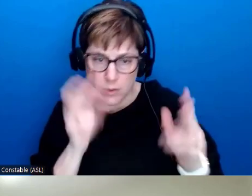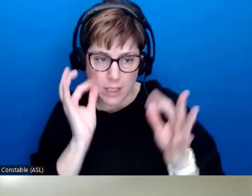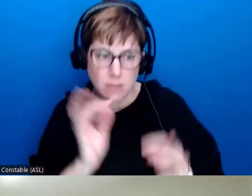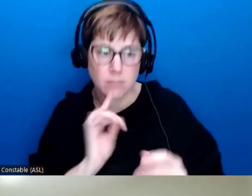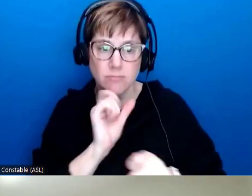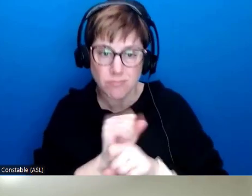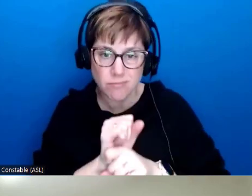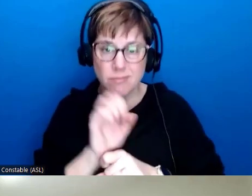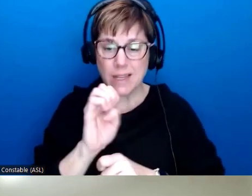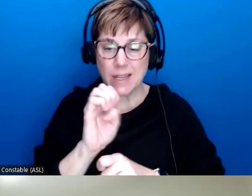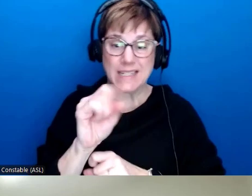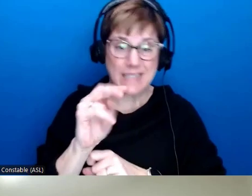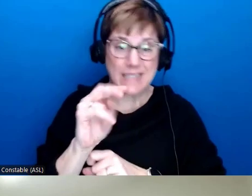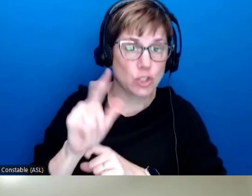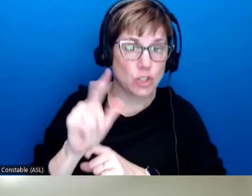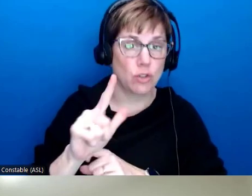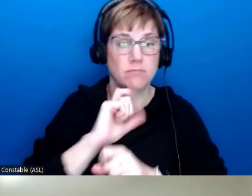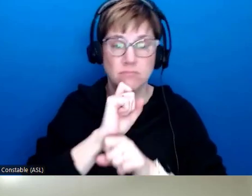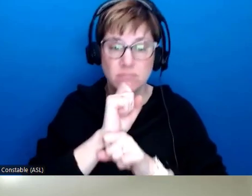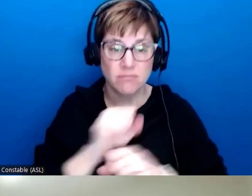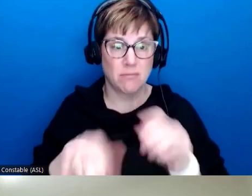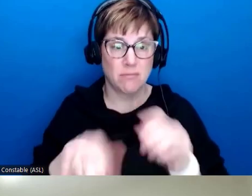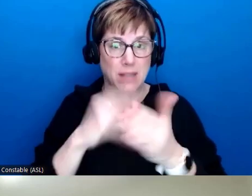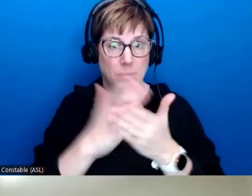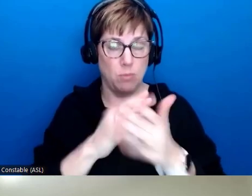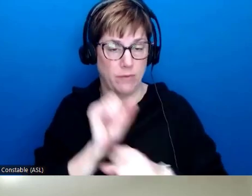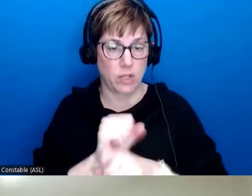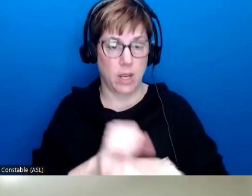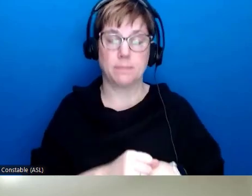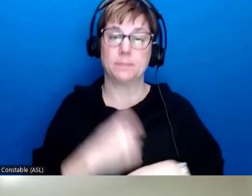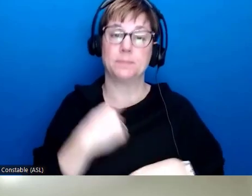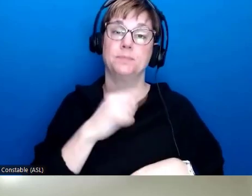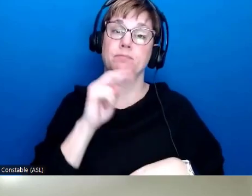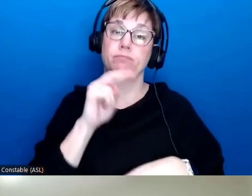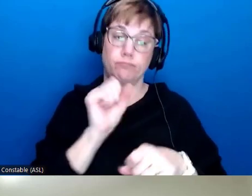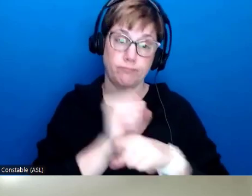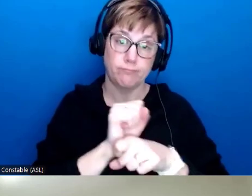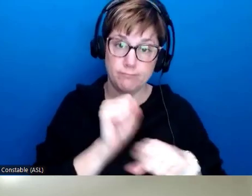essential functions. We look at the job performance,